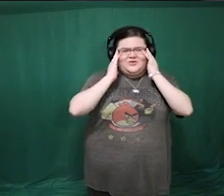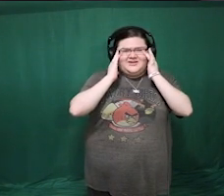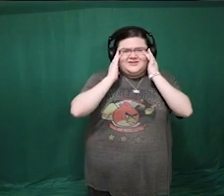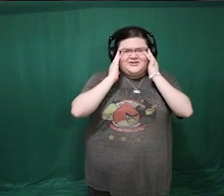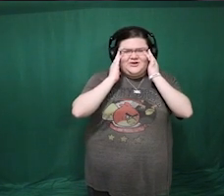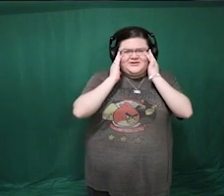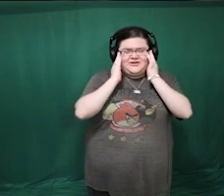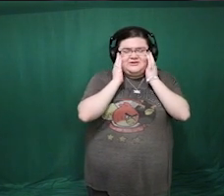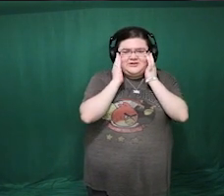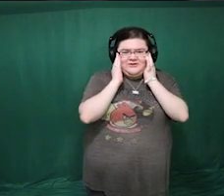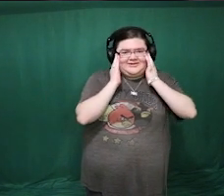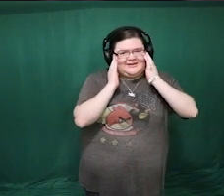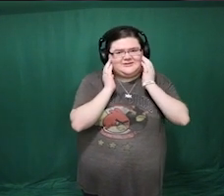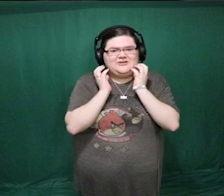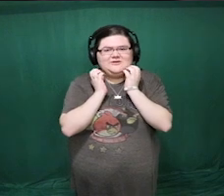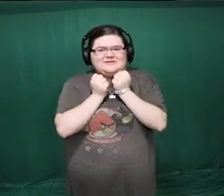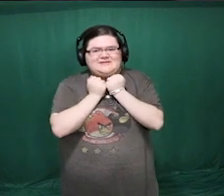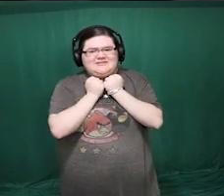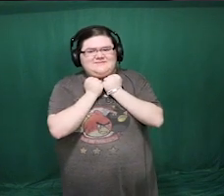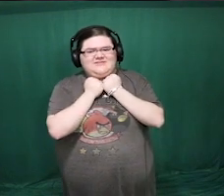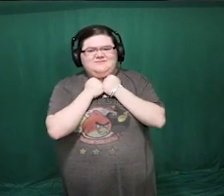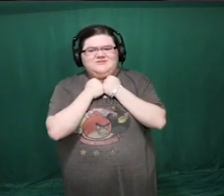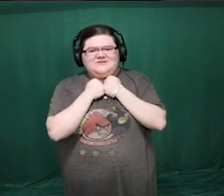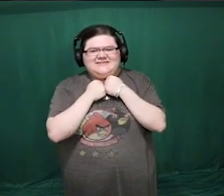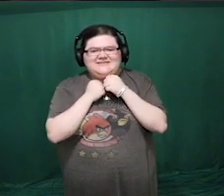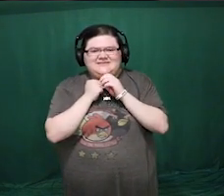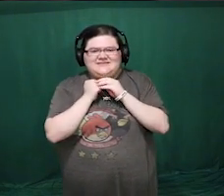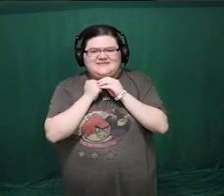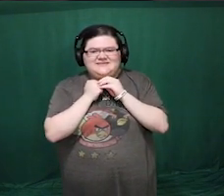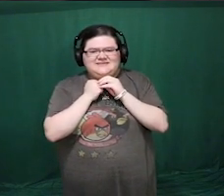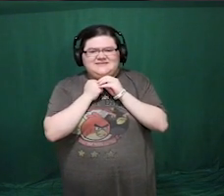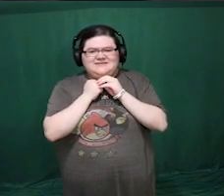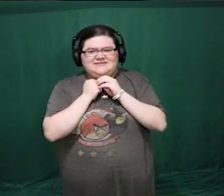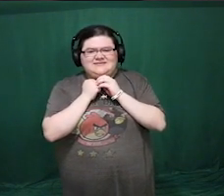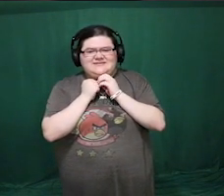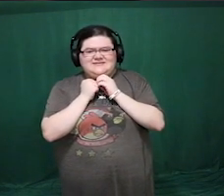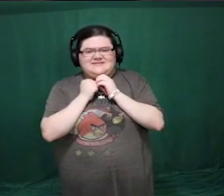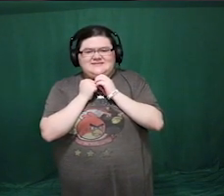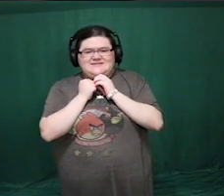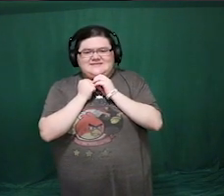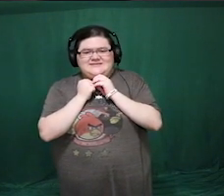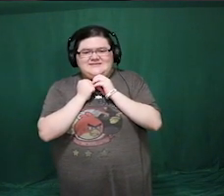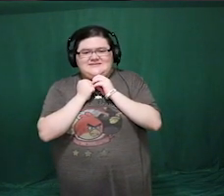Yes. Two. I think it's two. It might be one.